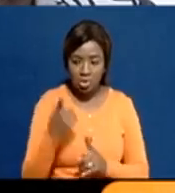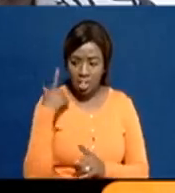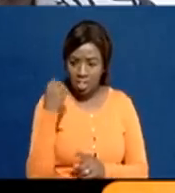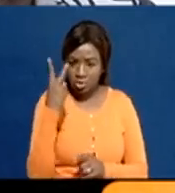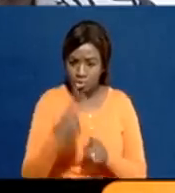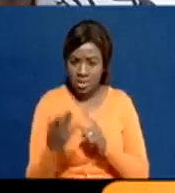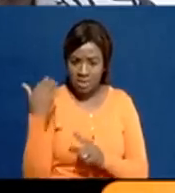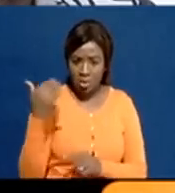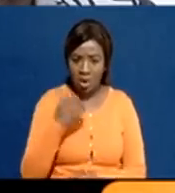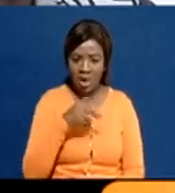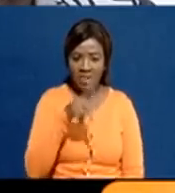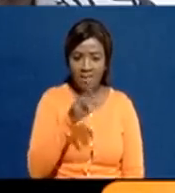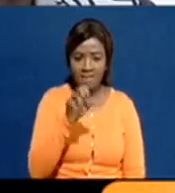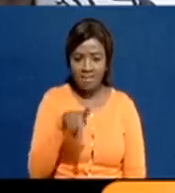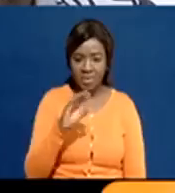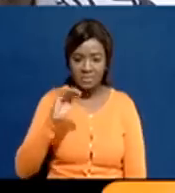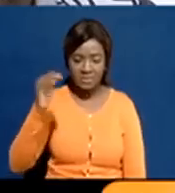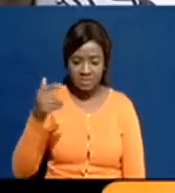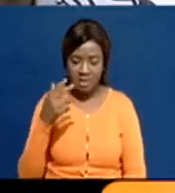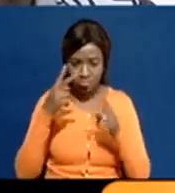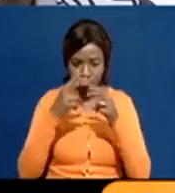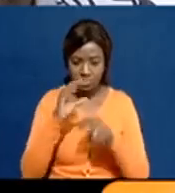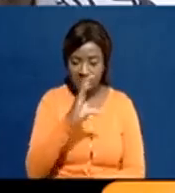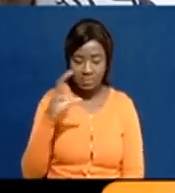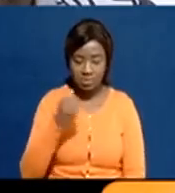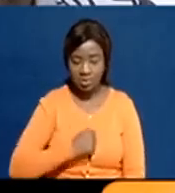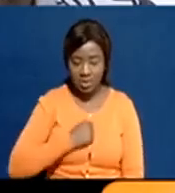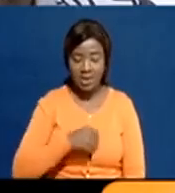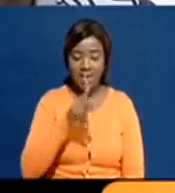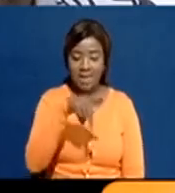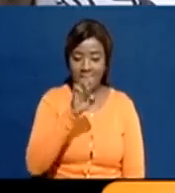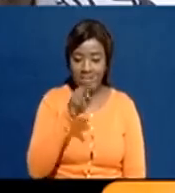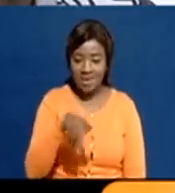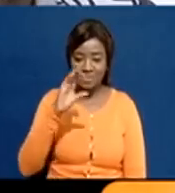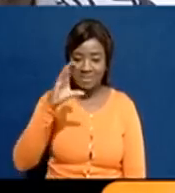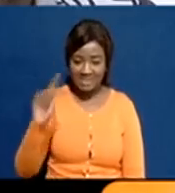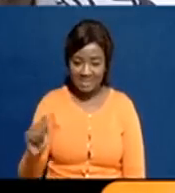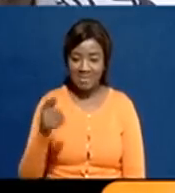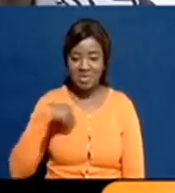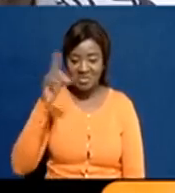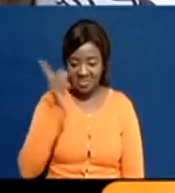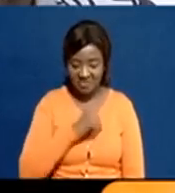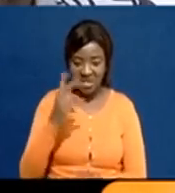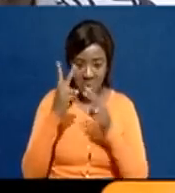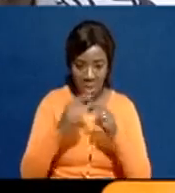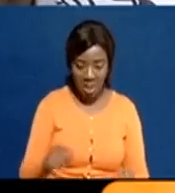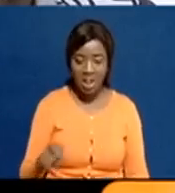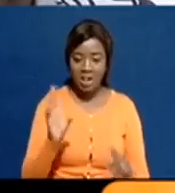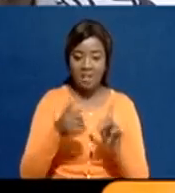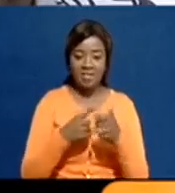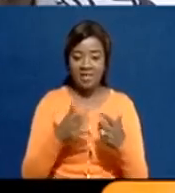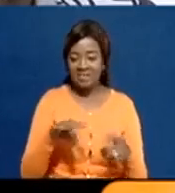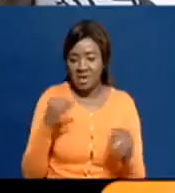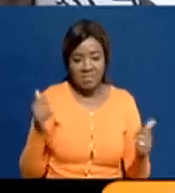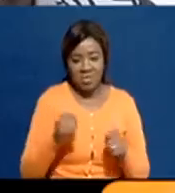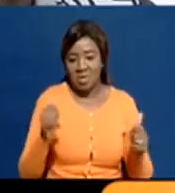2 years ago here locally with my oncologist, and I'm still clean. So I think I'm one of those people who had not too